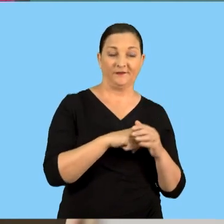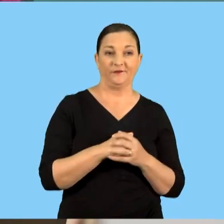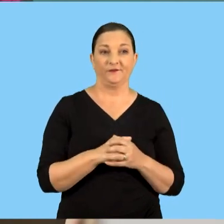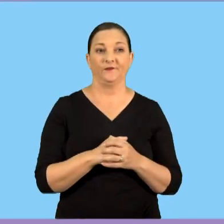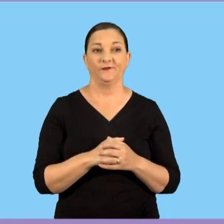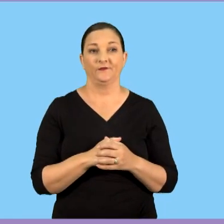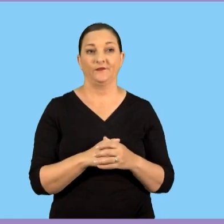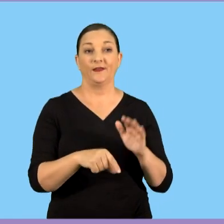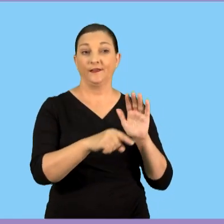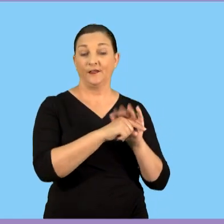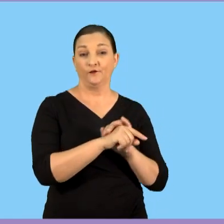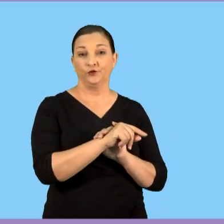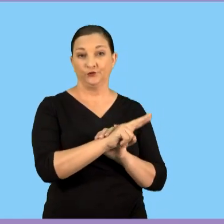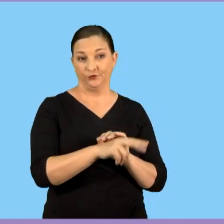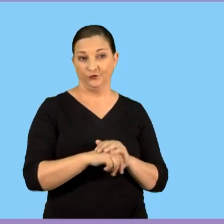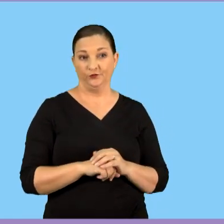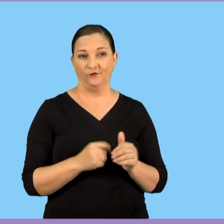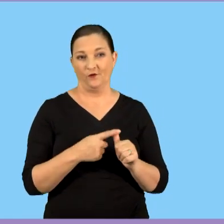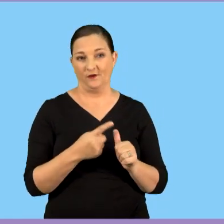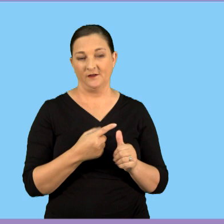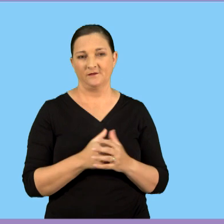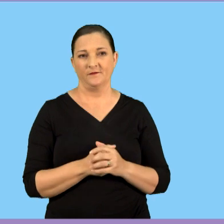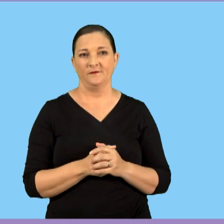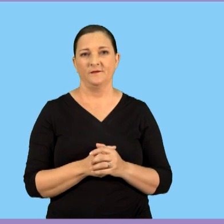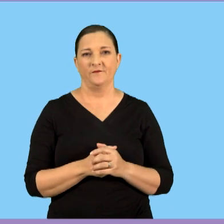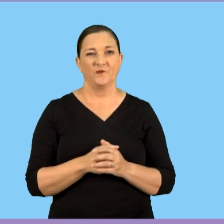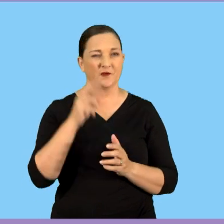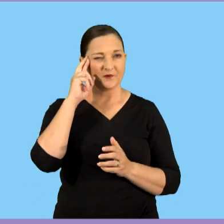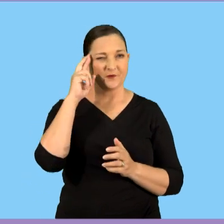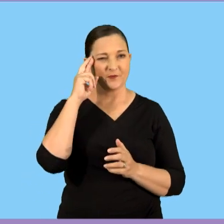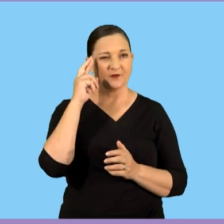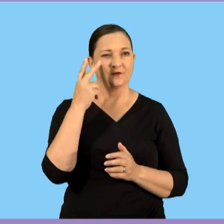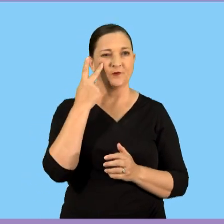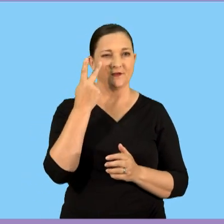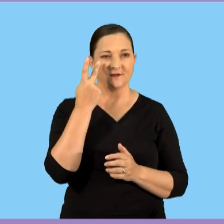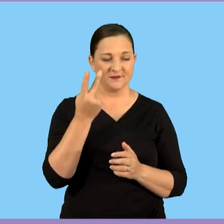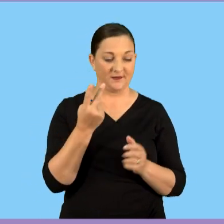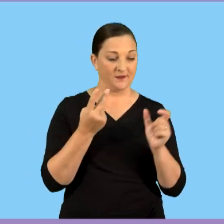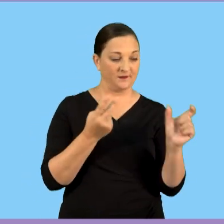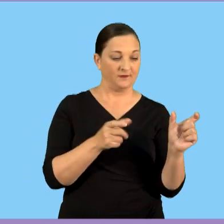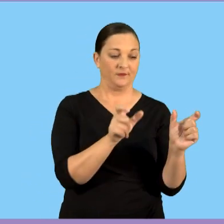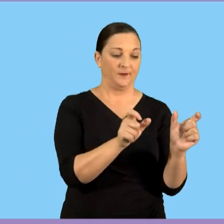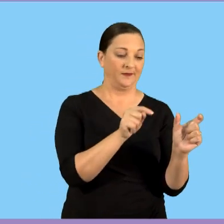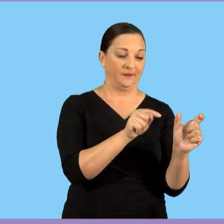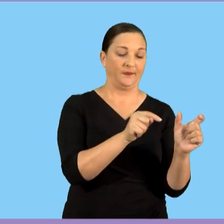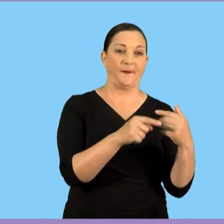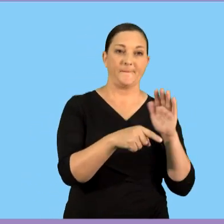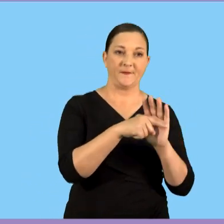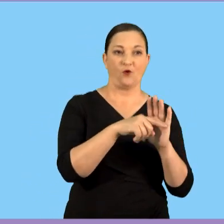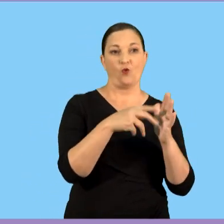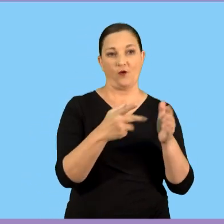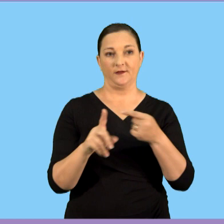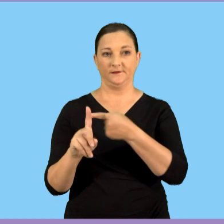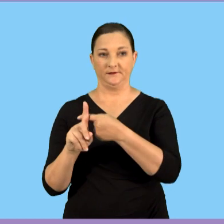root. So there we have a negative 2 as our answer. And remember, because we are working on